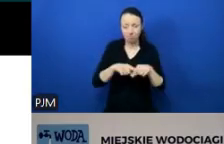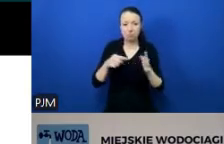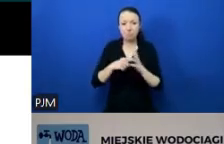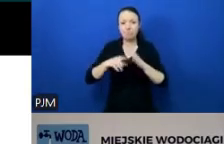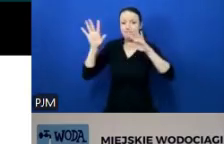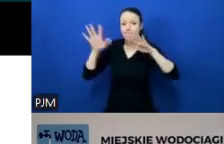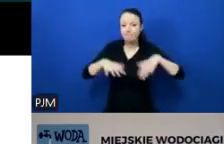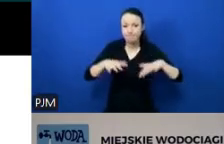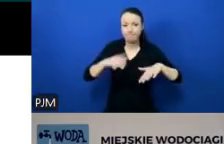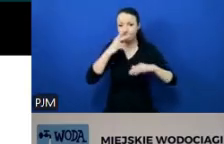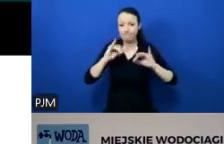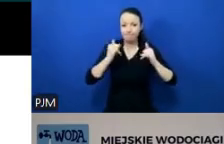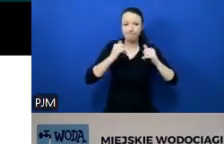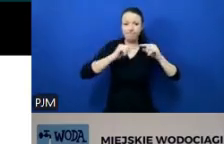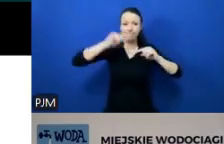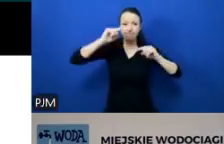rainfall model